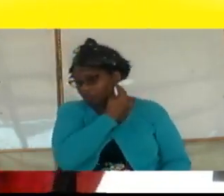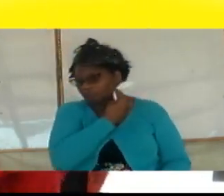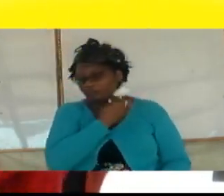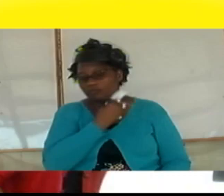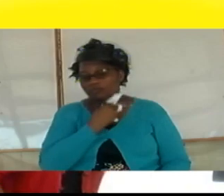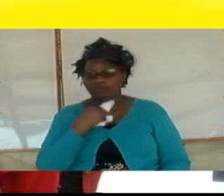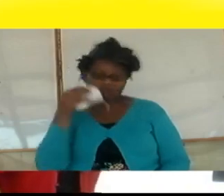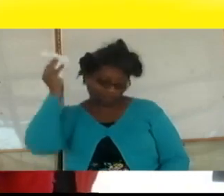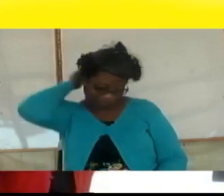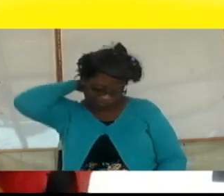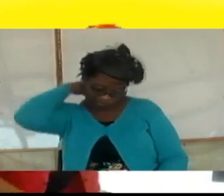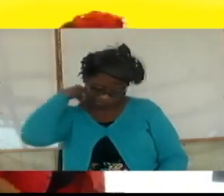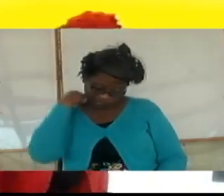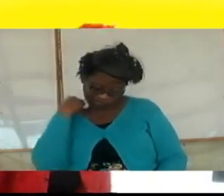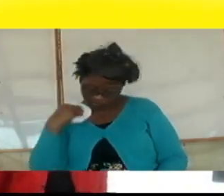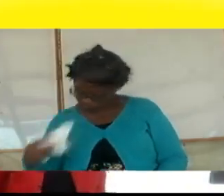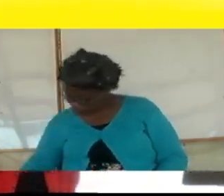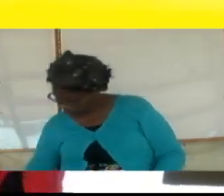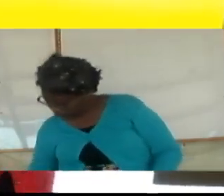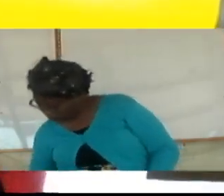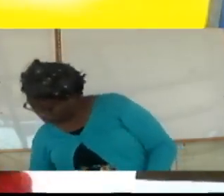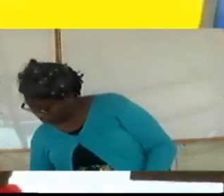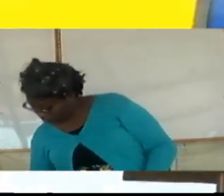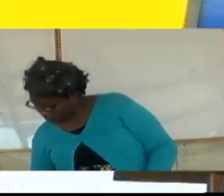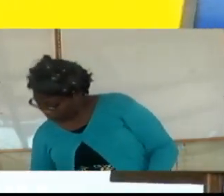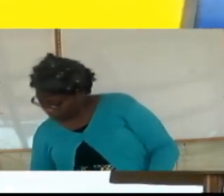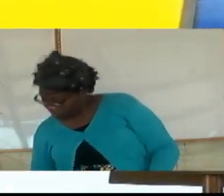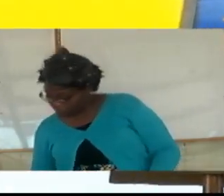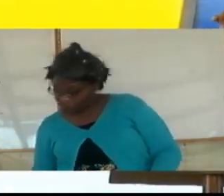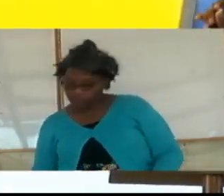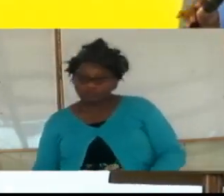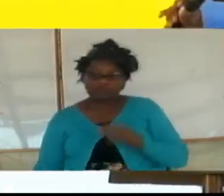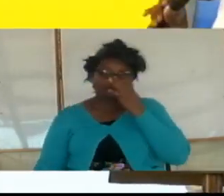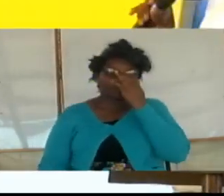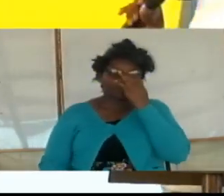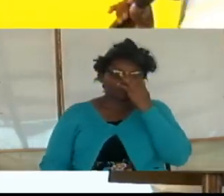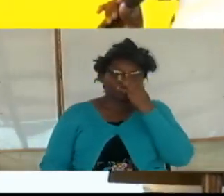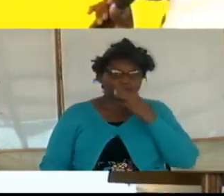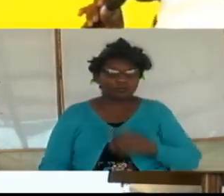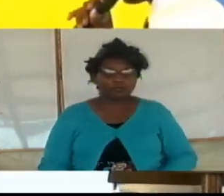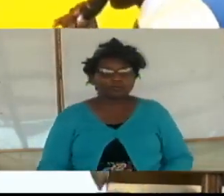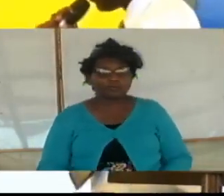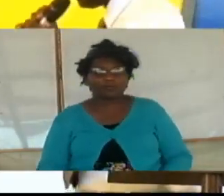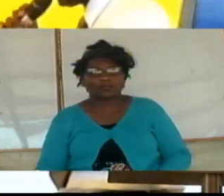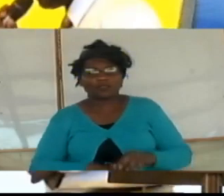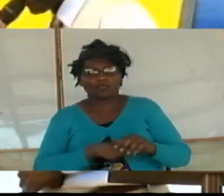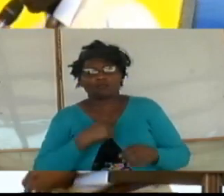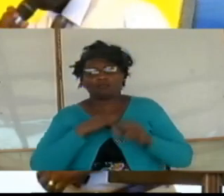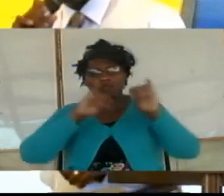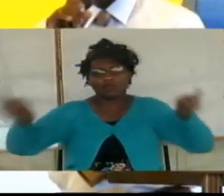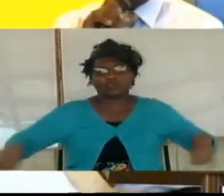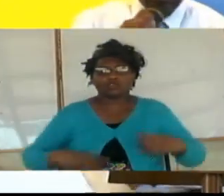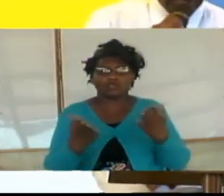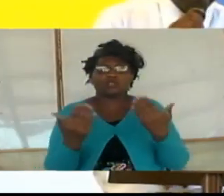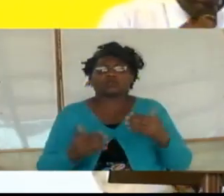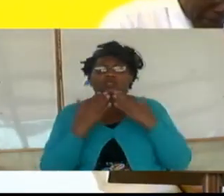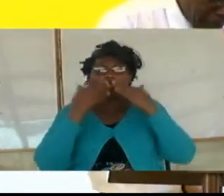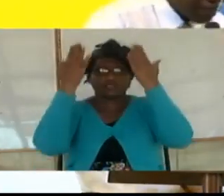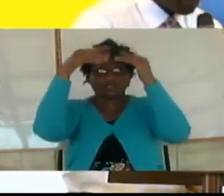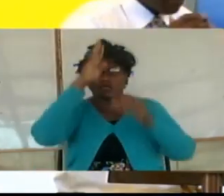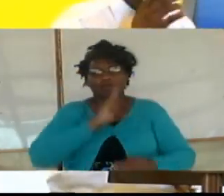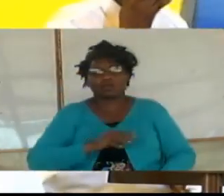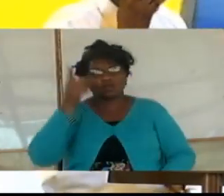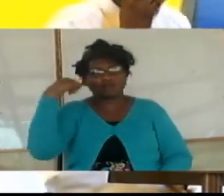I just want to thank God for his goodness. Thank God for his mercies. It's good to be in the house of the Lord one more time.